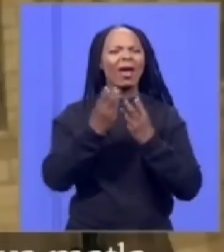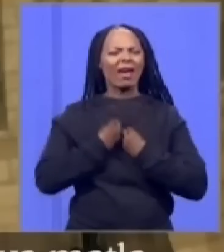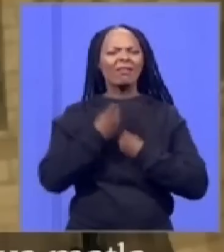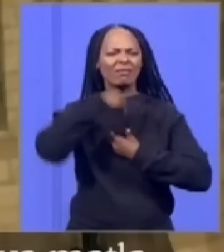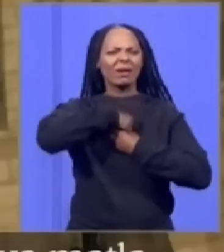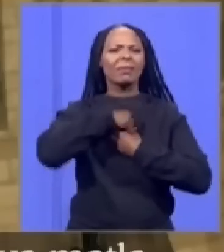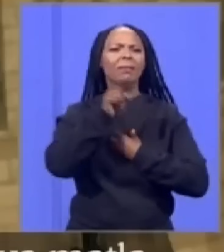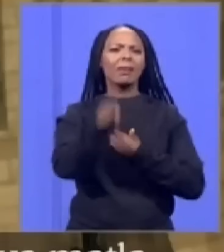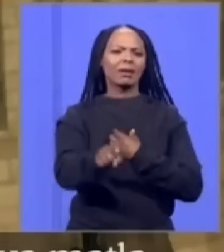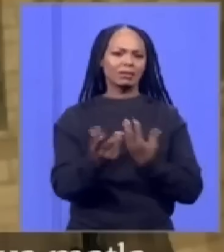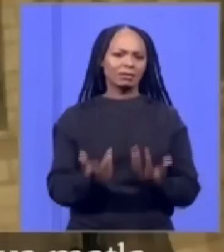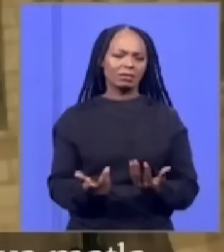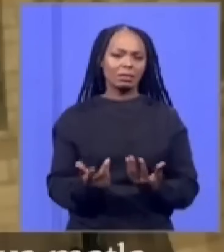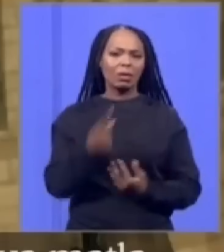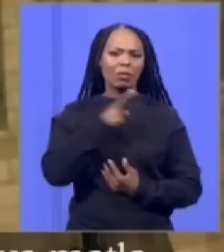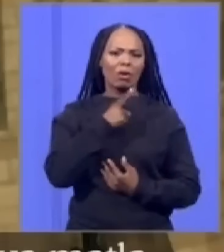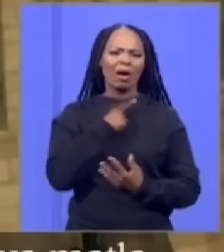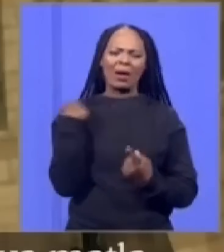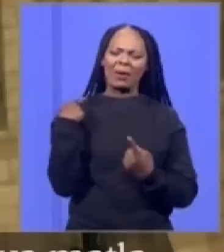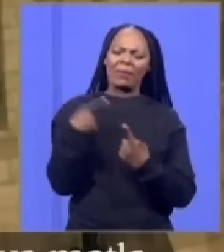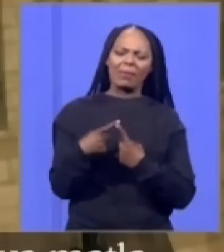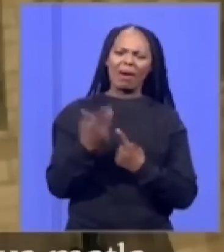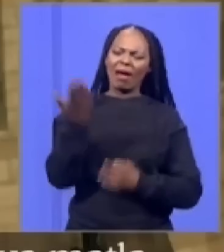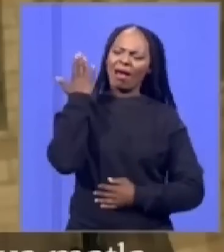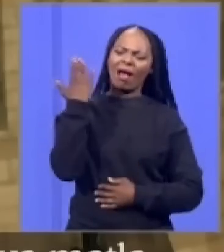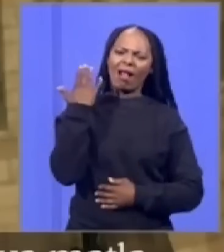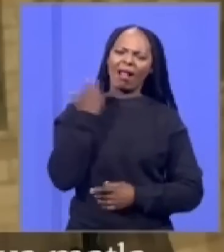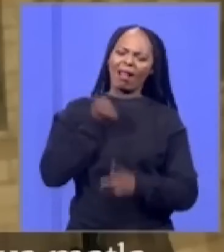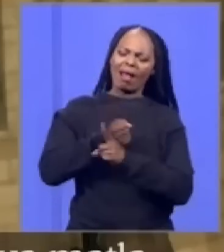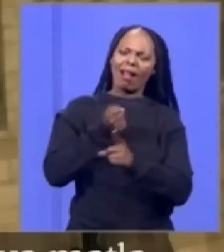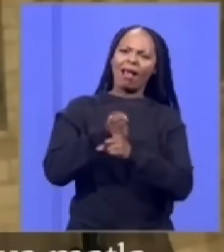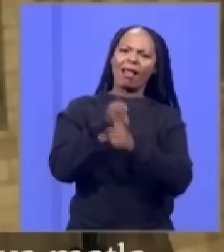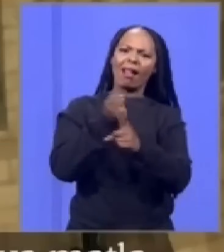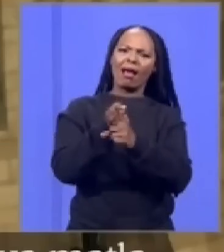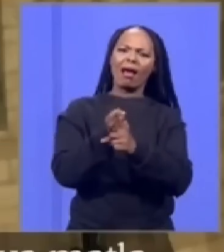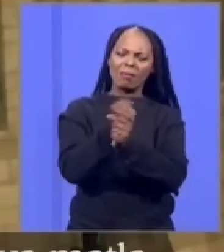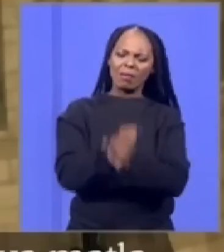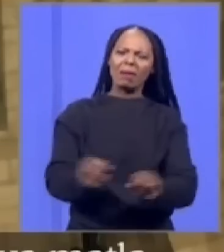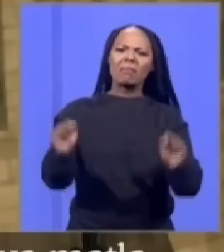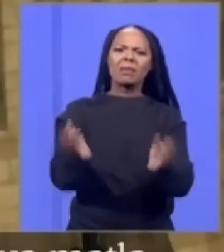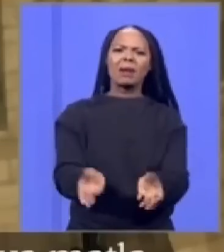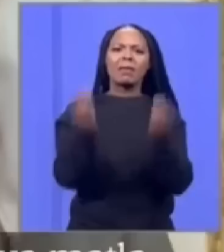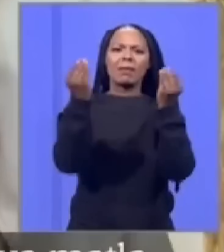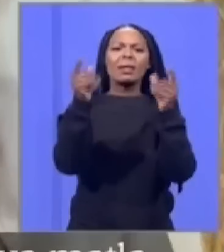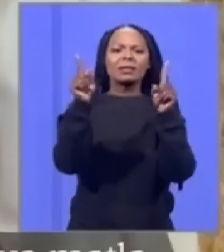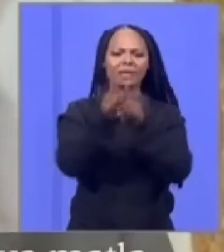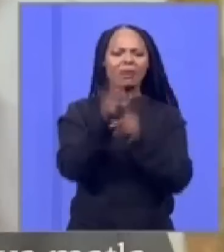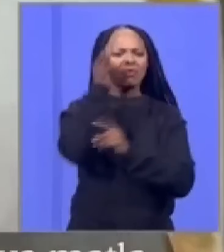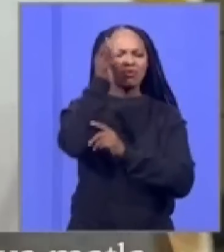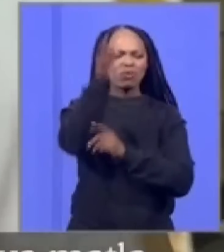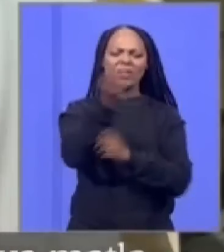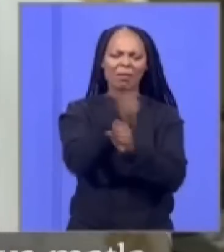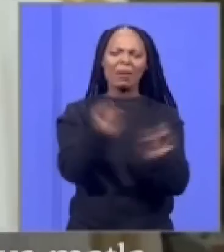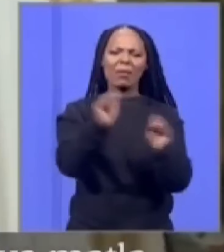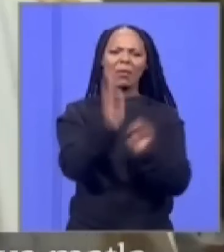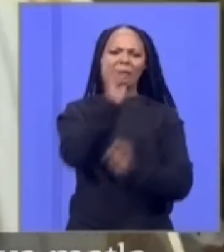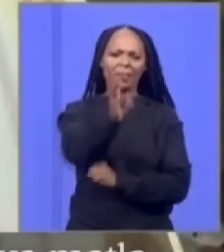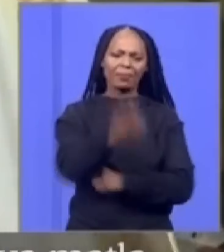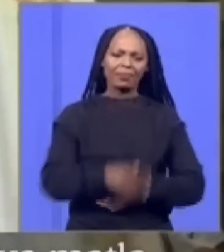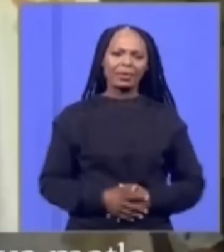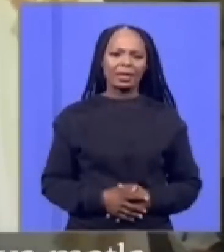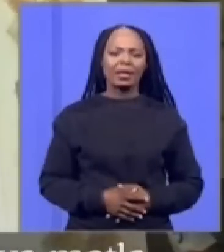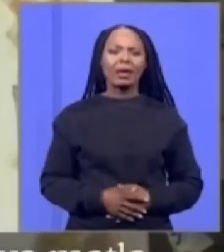because we have overcome in the past and we will overcome in the future. Le ha lefatshe le tobane